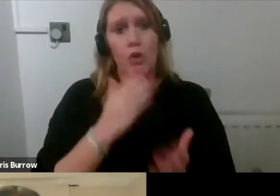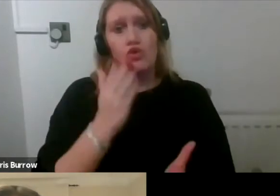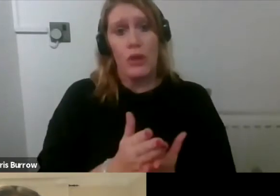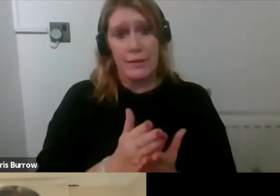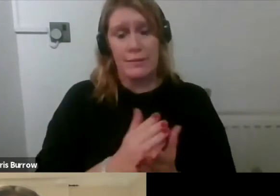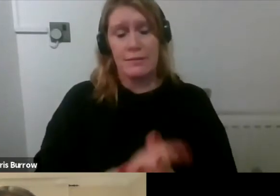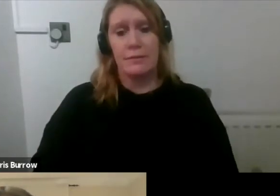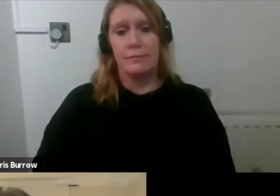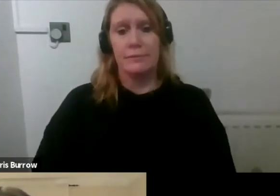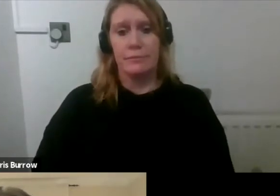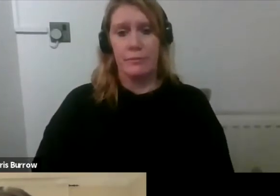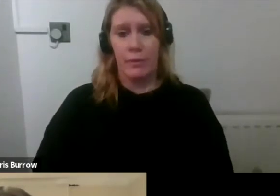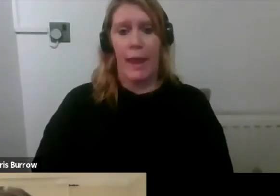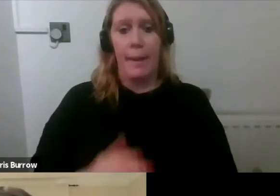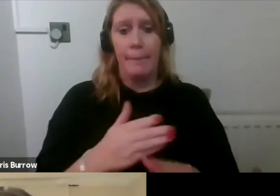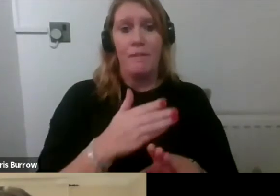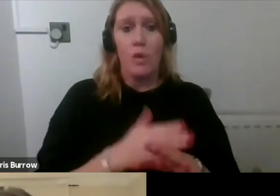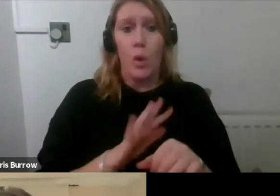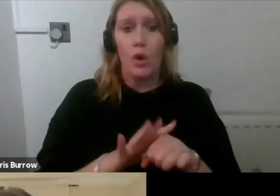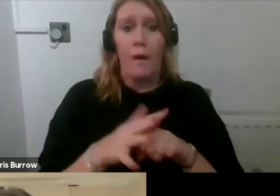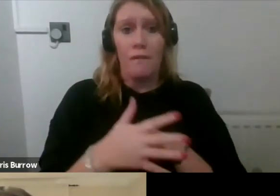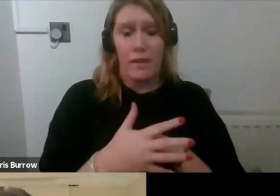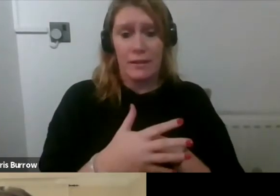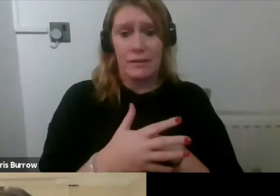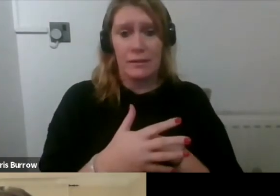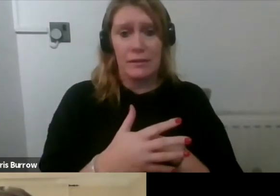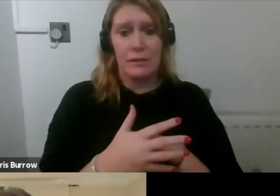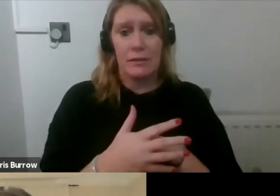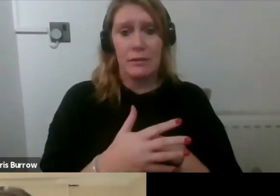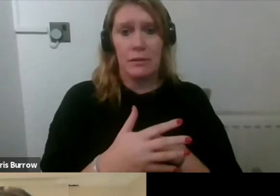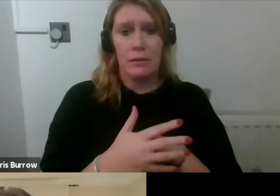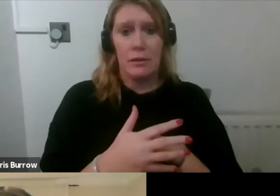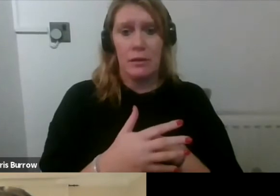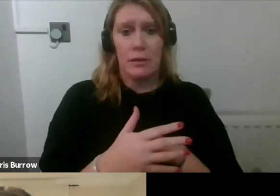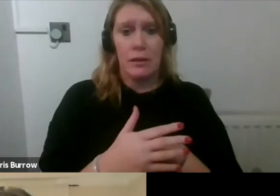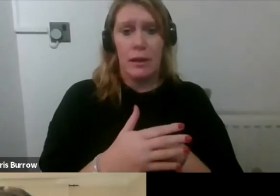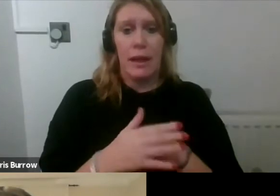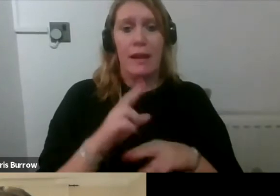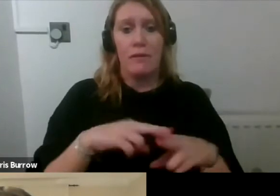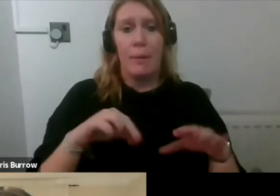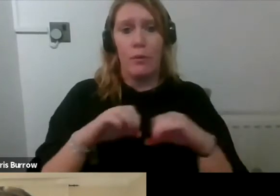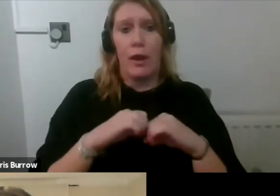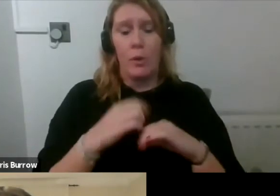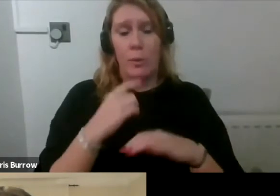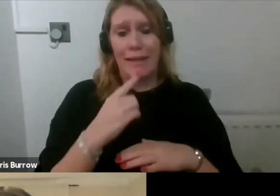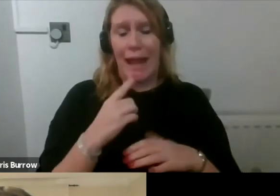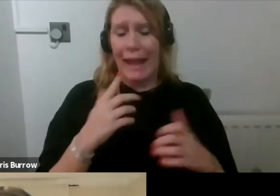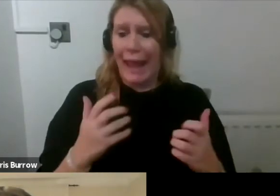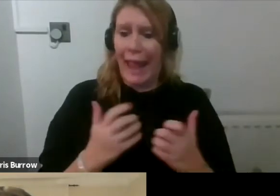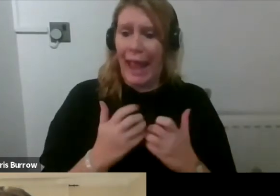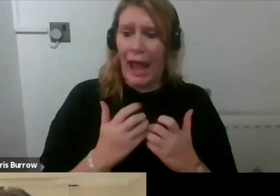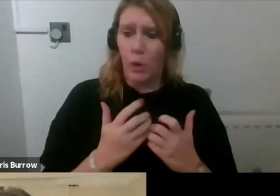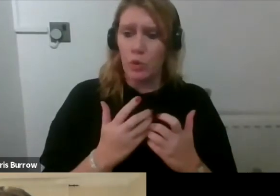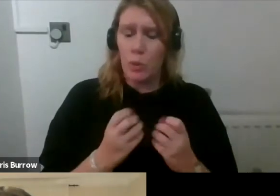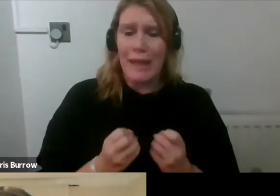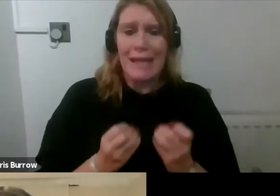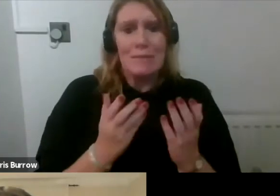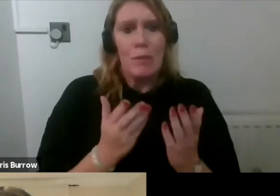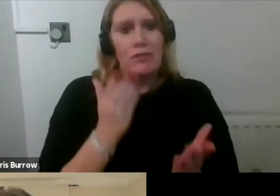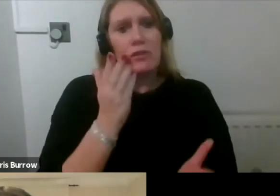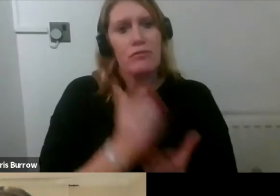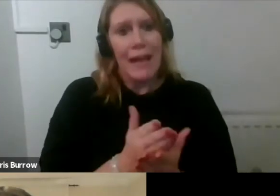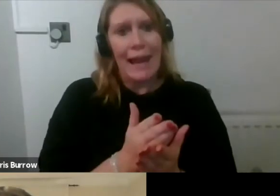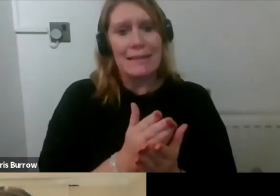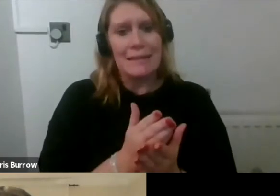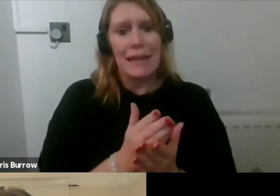before COVID, so in February, we were talking about, well, how do we get across the reality of